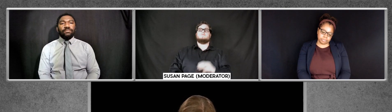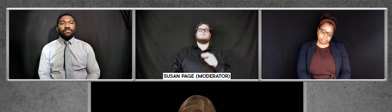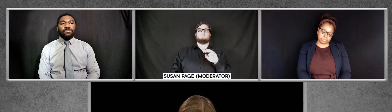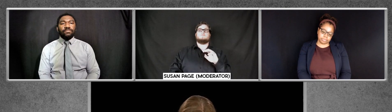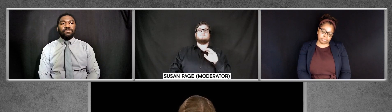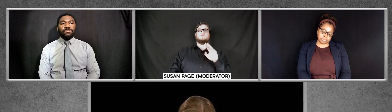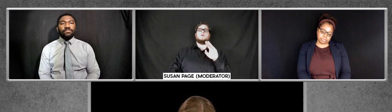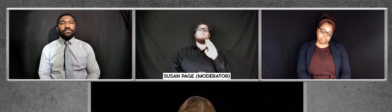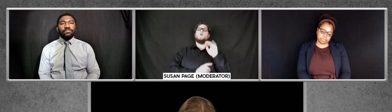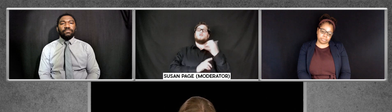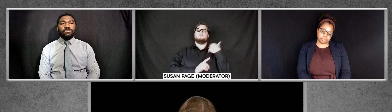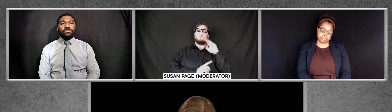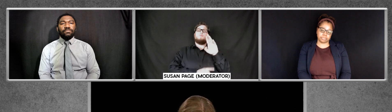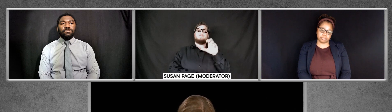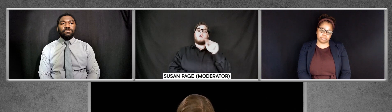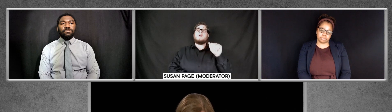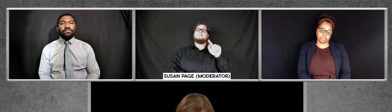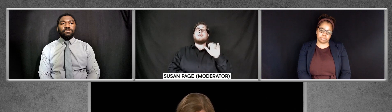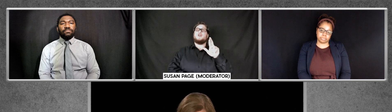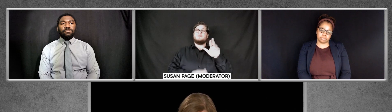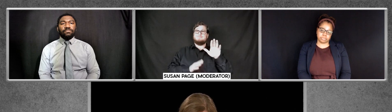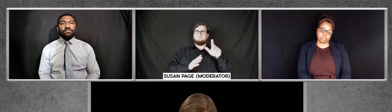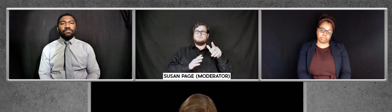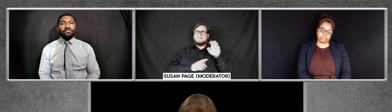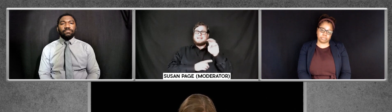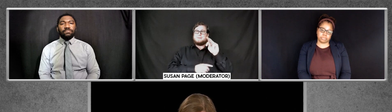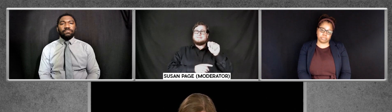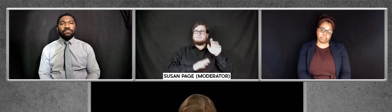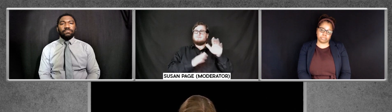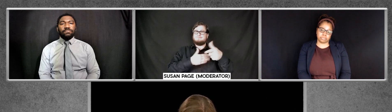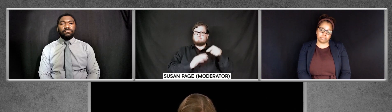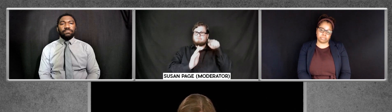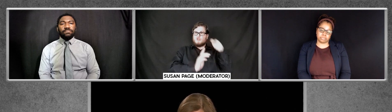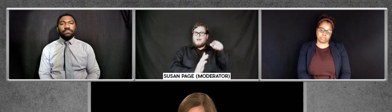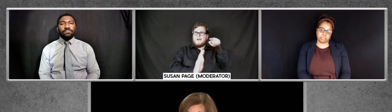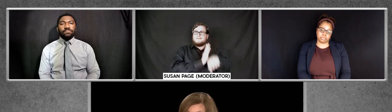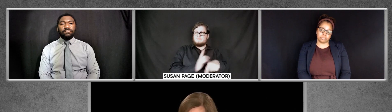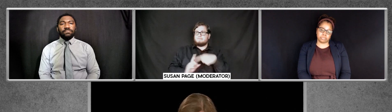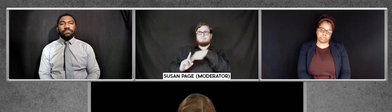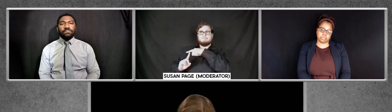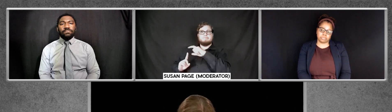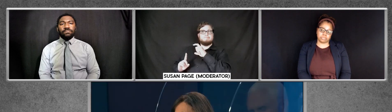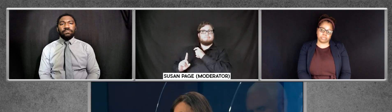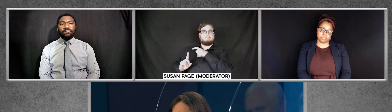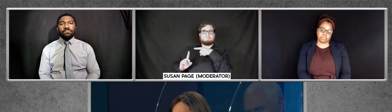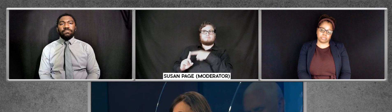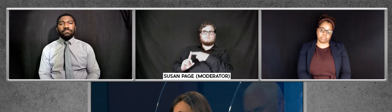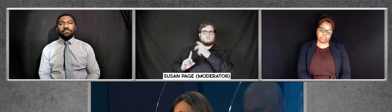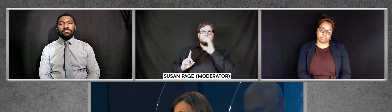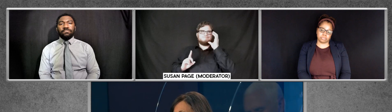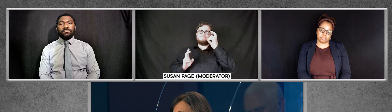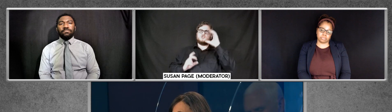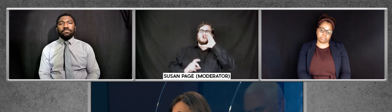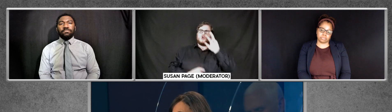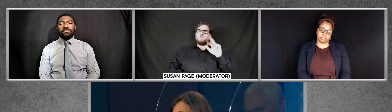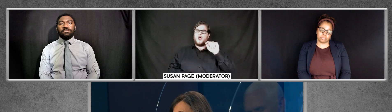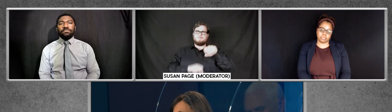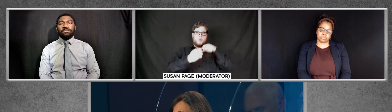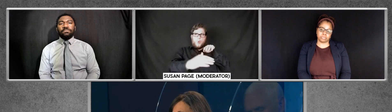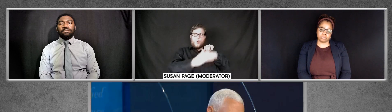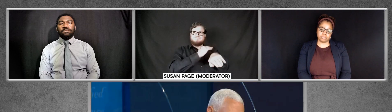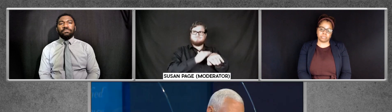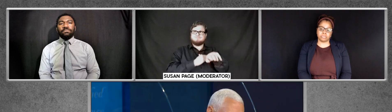Louisville, was shot and killed after police officers executing a search warrant in a narcotics investigation broke into her apartment. The police